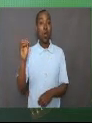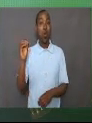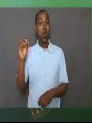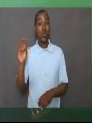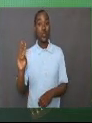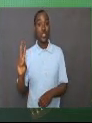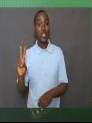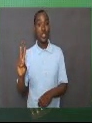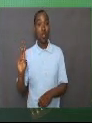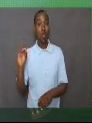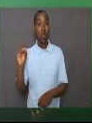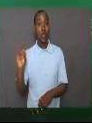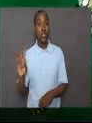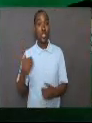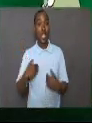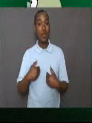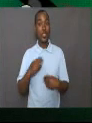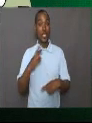occurs in the cell.